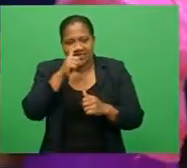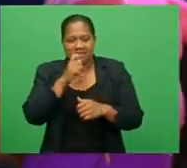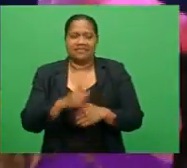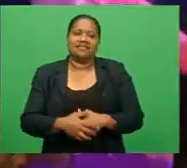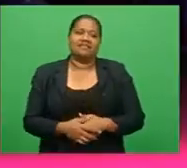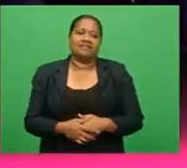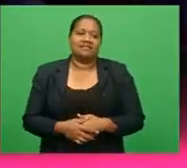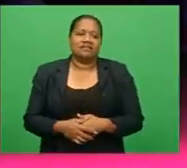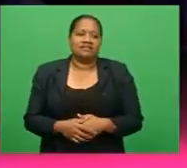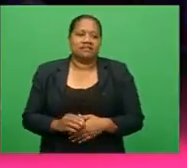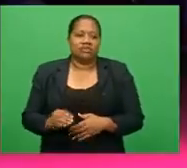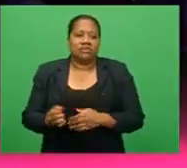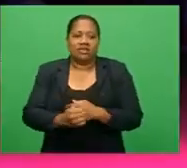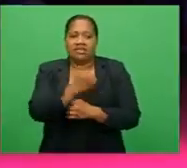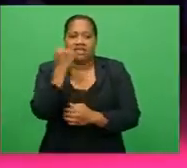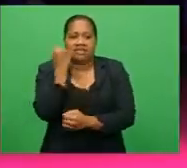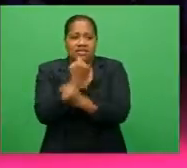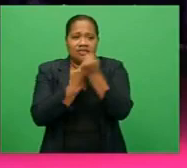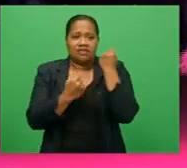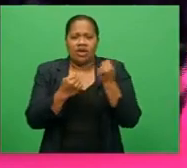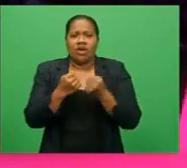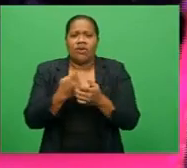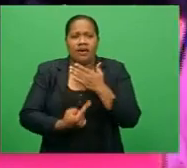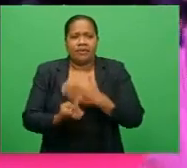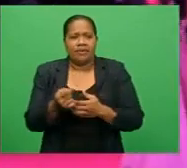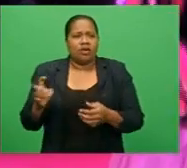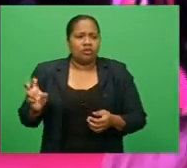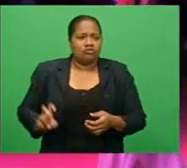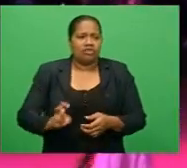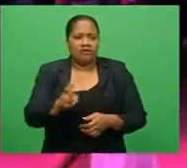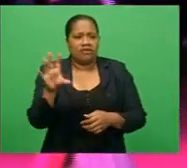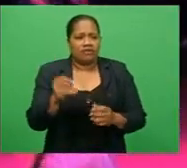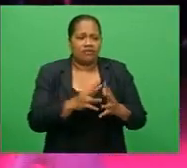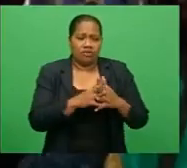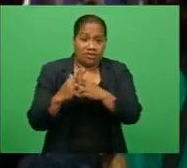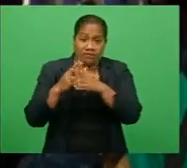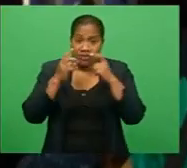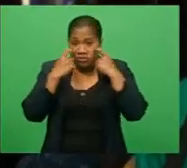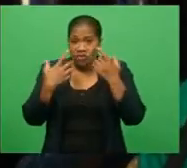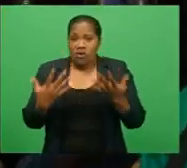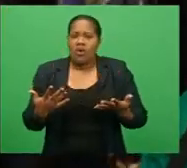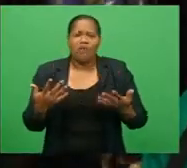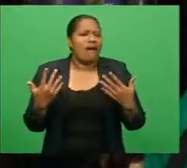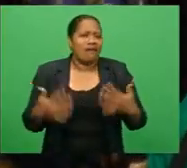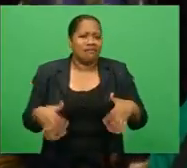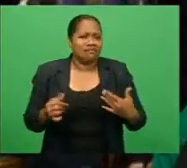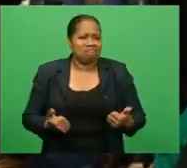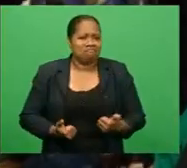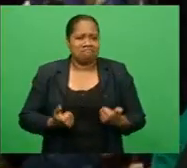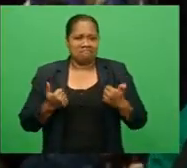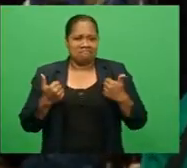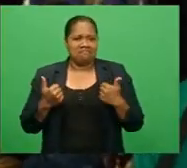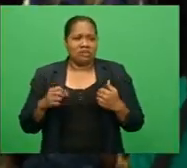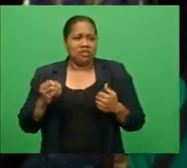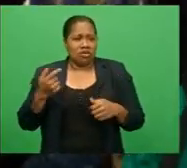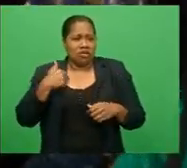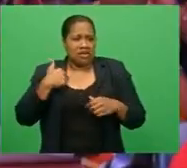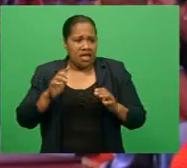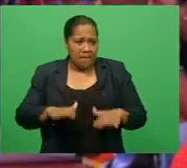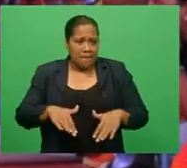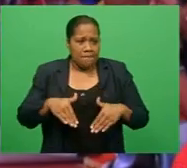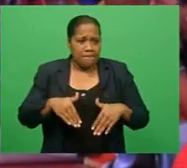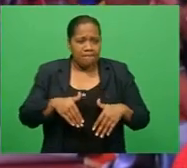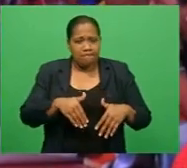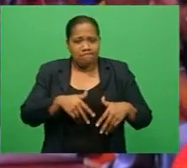fondly known as Mala Dancer, says traveling from the West for the show was worth it. This is beautiful perform here,